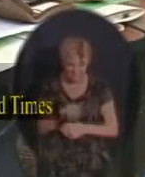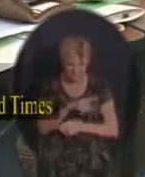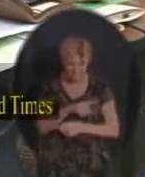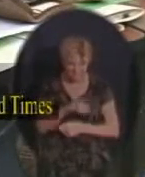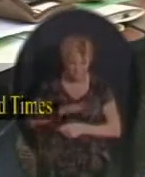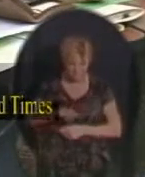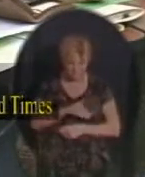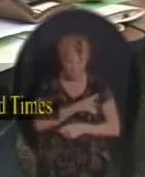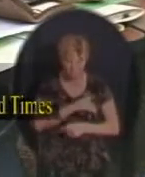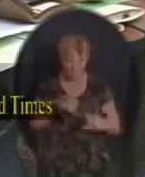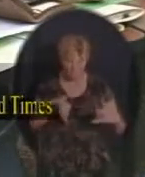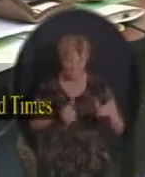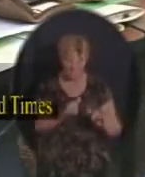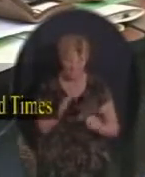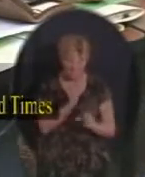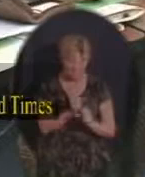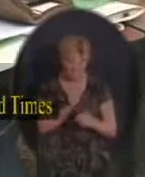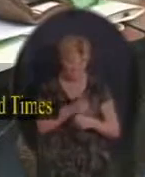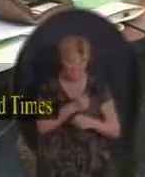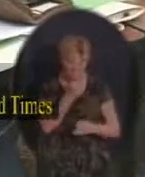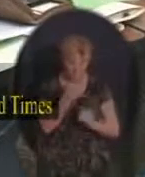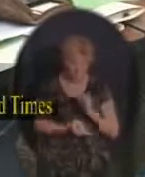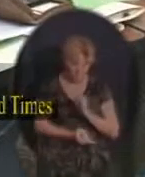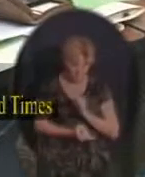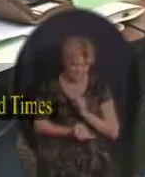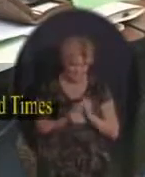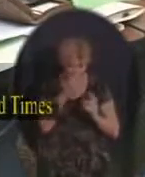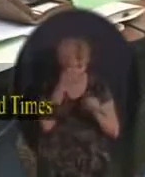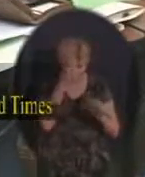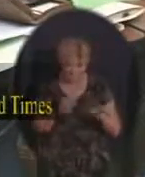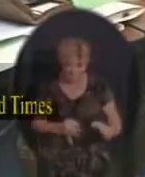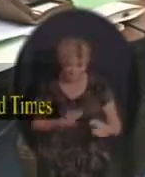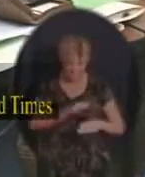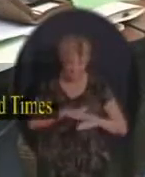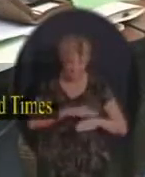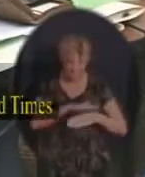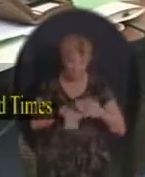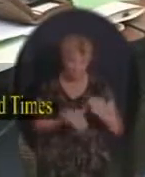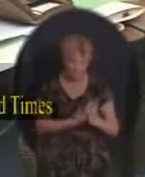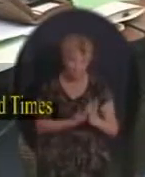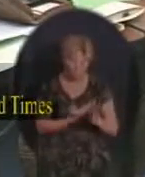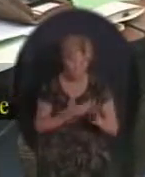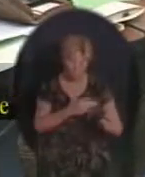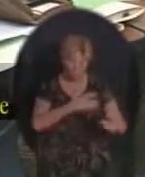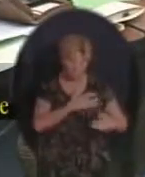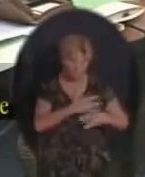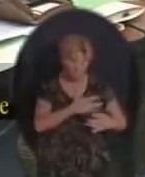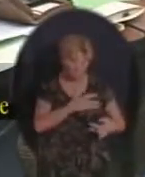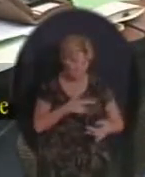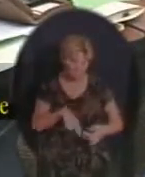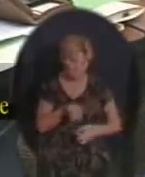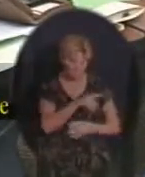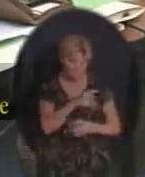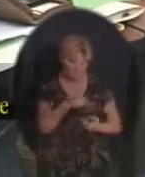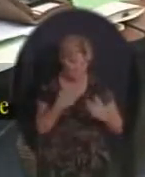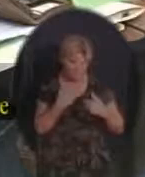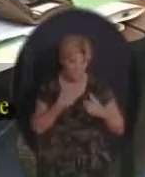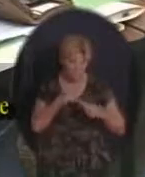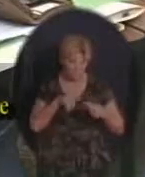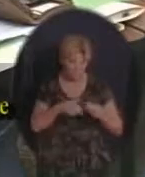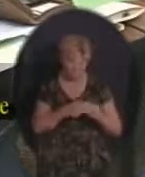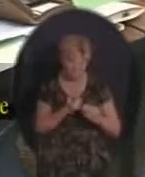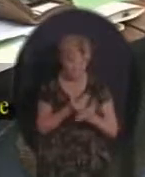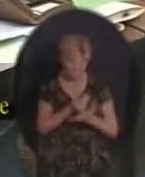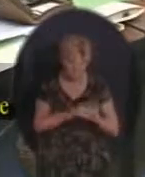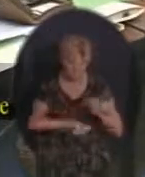making their final decisions on all the major concerns that you might have about the budget. What you'll